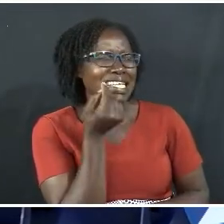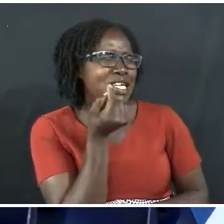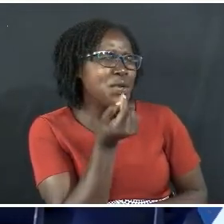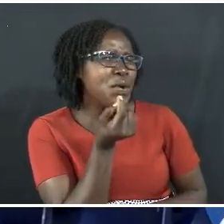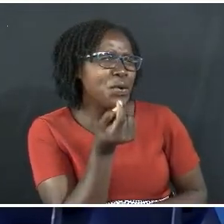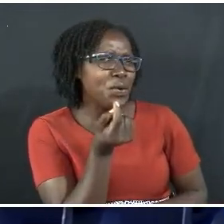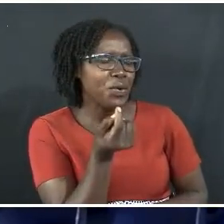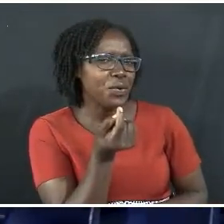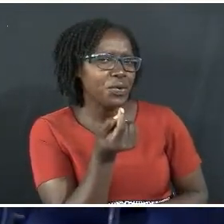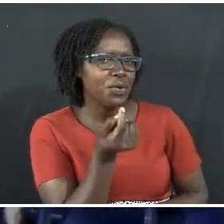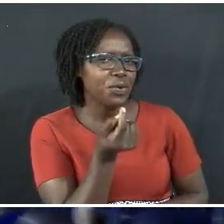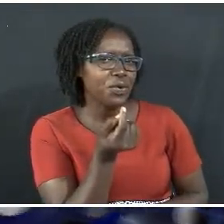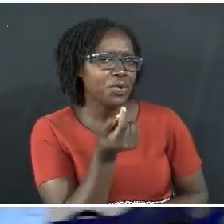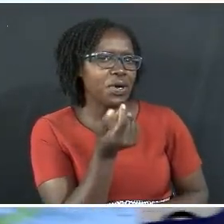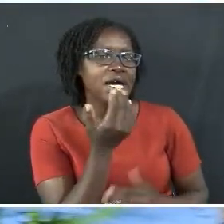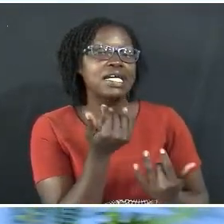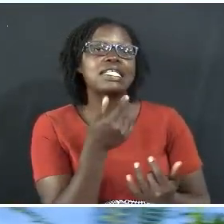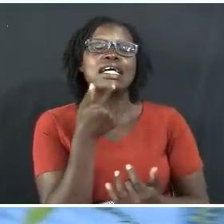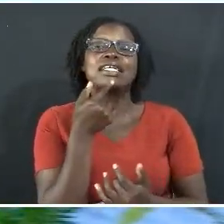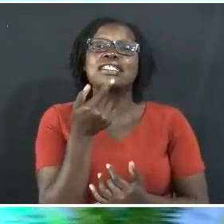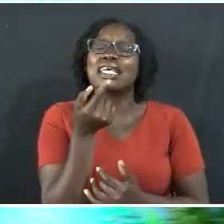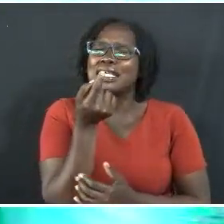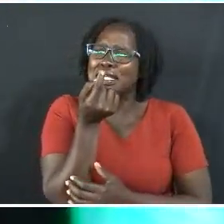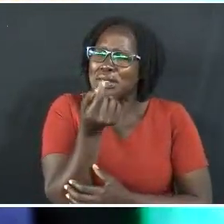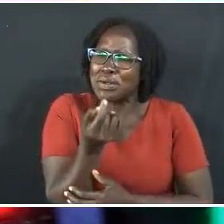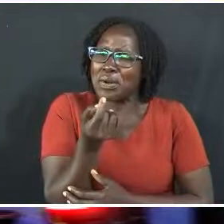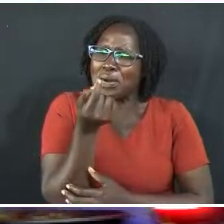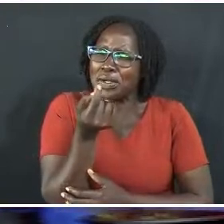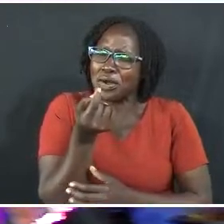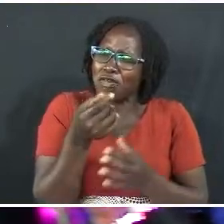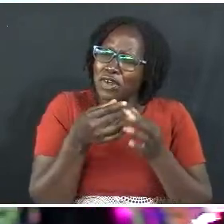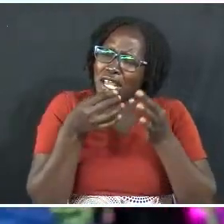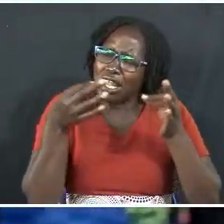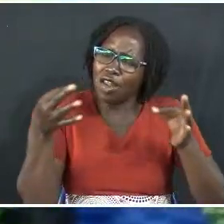Kidogo. Now he's been saying kidogo for a long time.